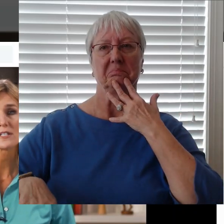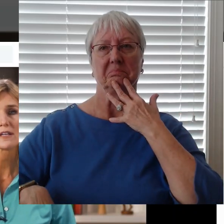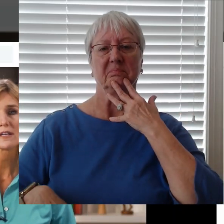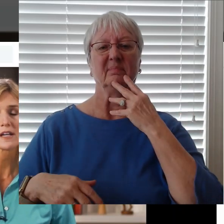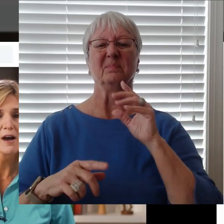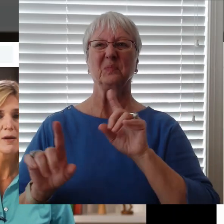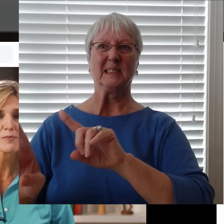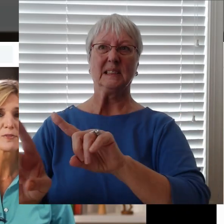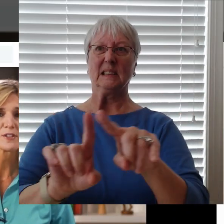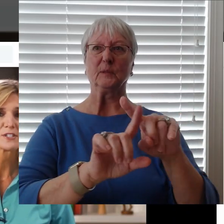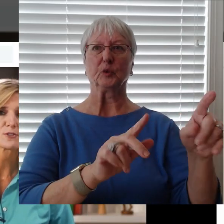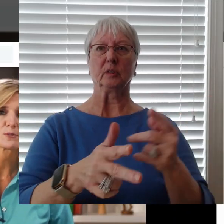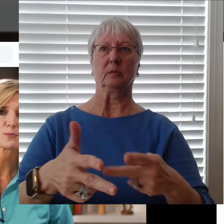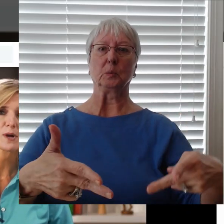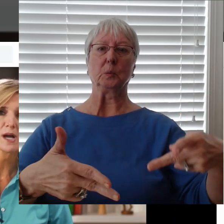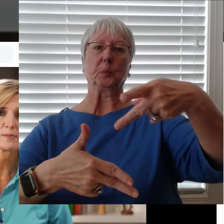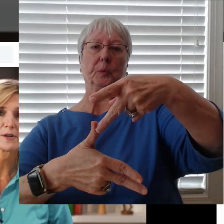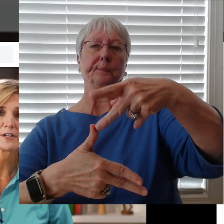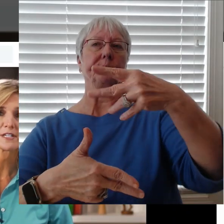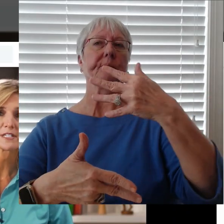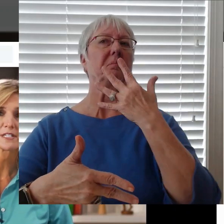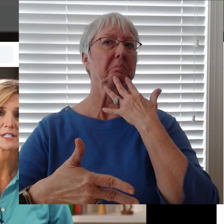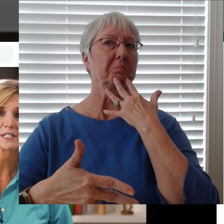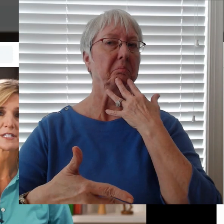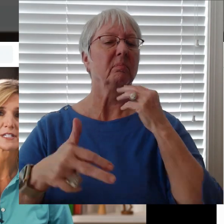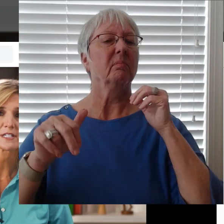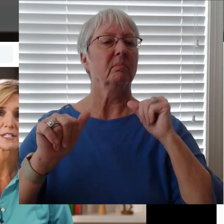colors that come from the different primaries and show you